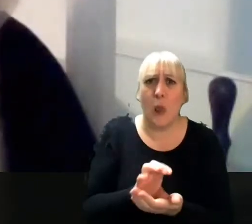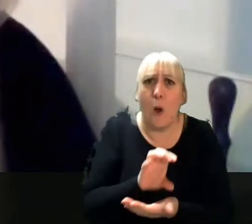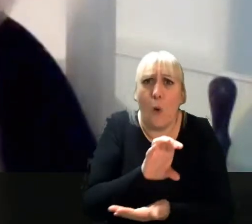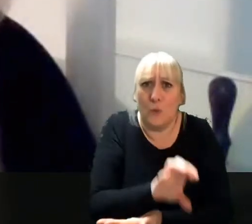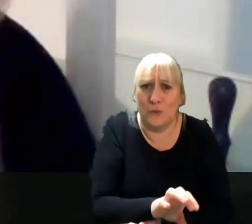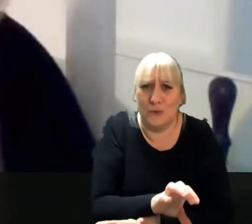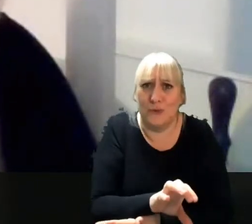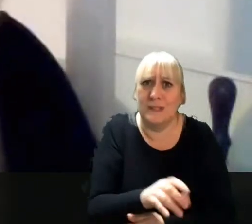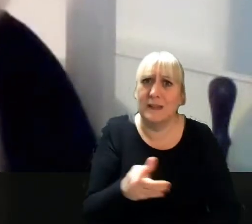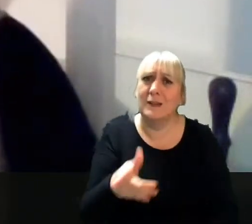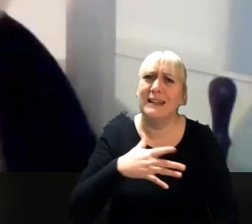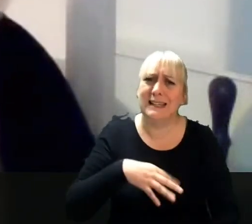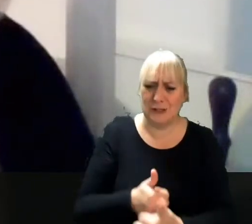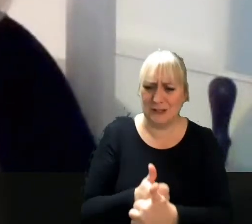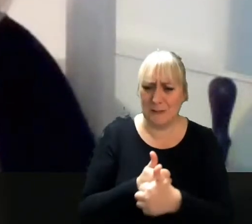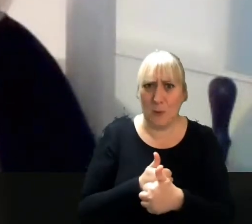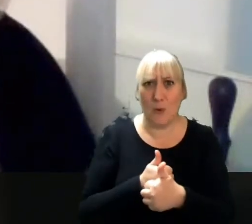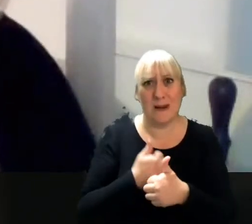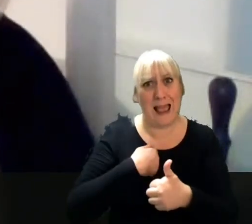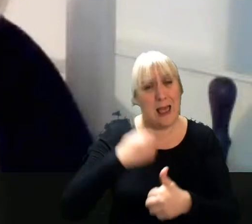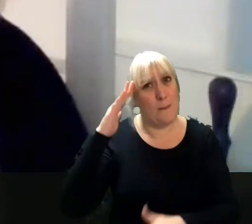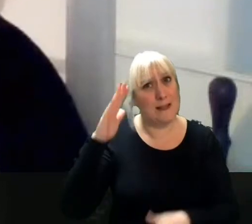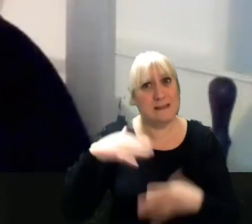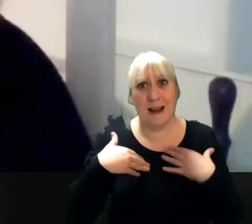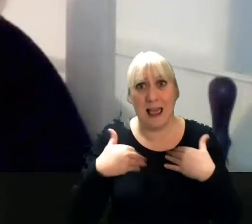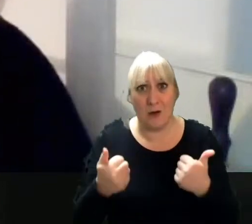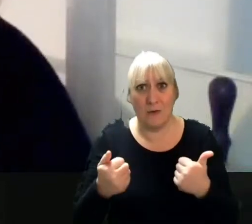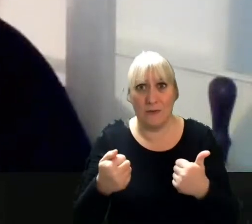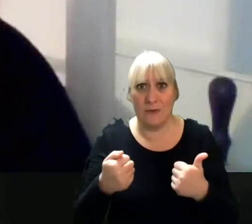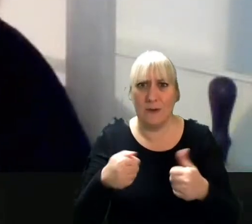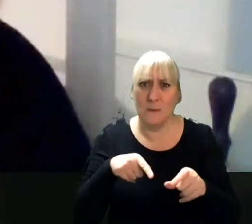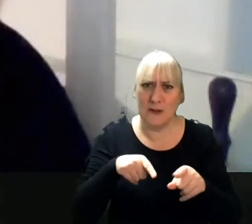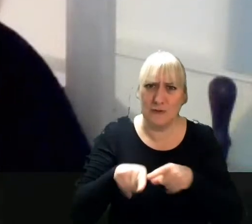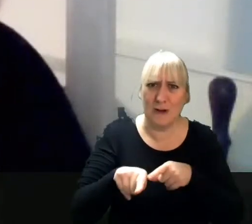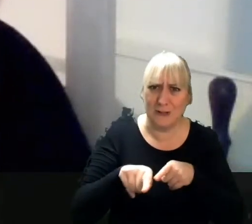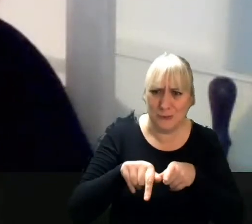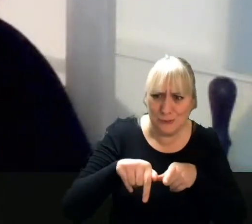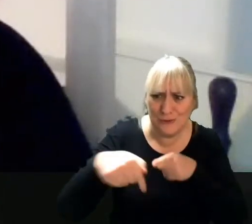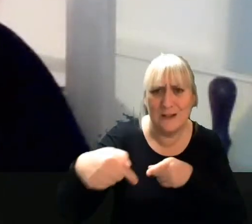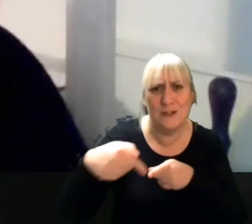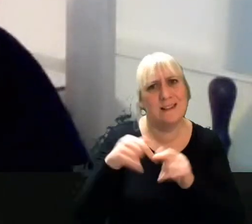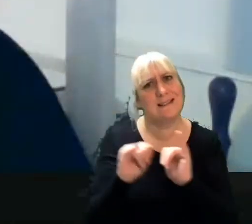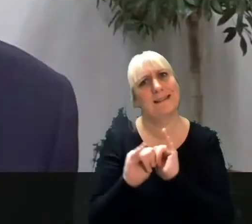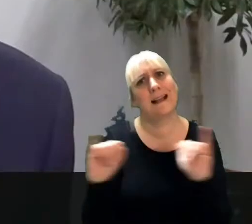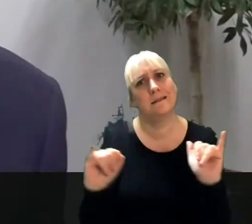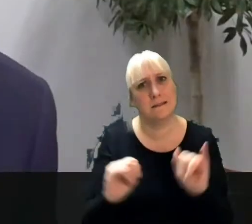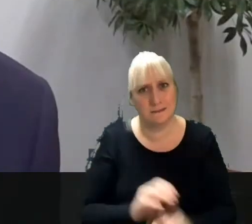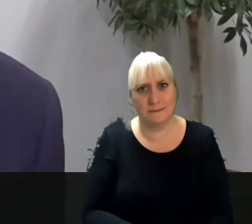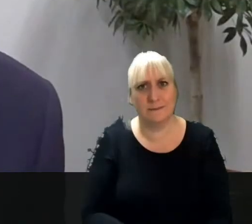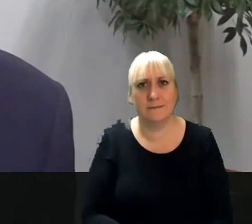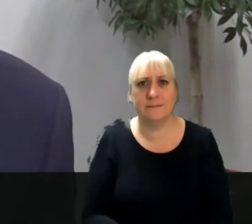deteriorating mental health as we navigate this scandal?